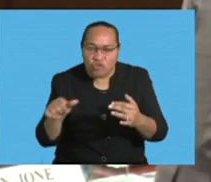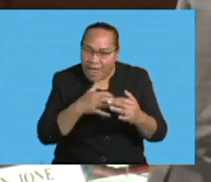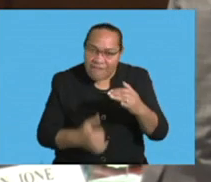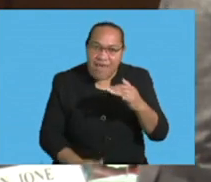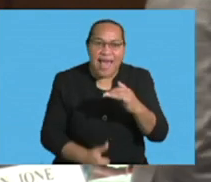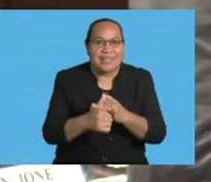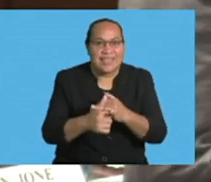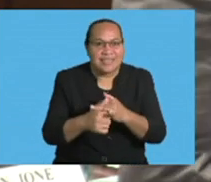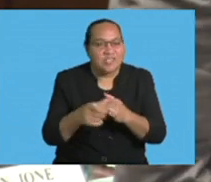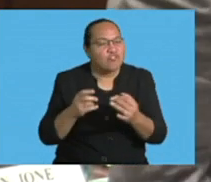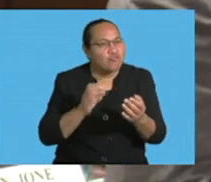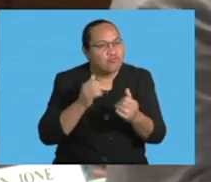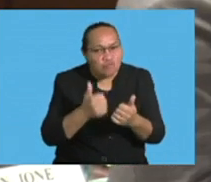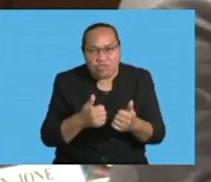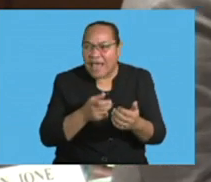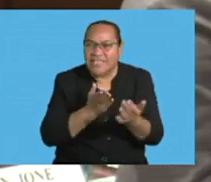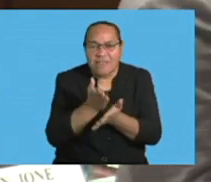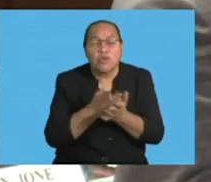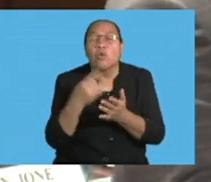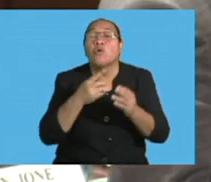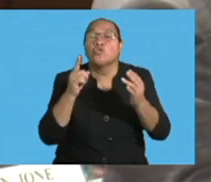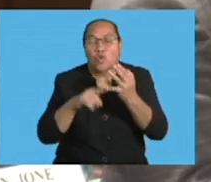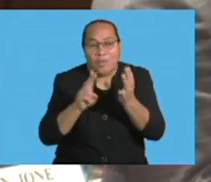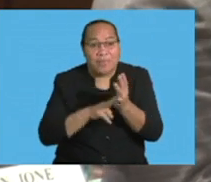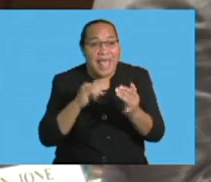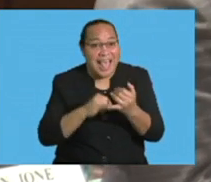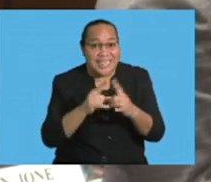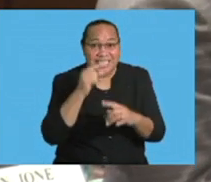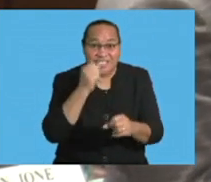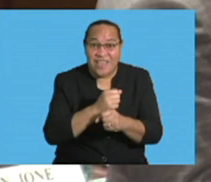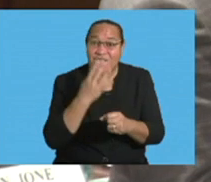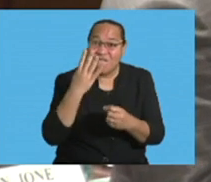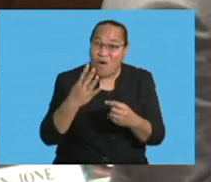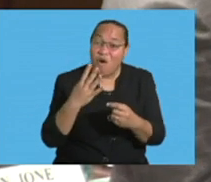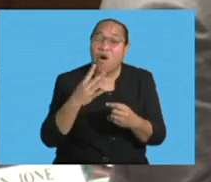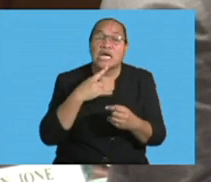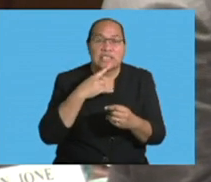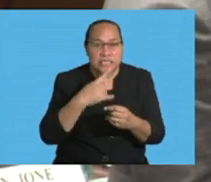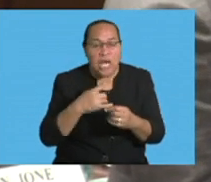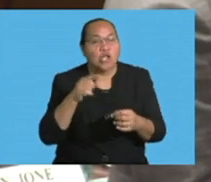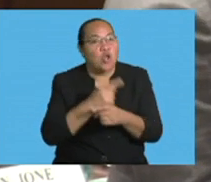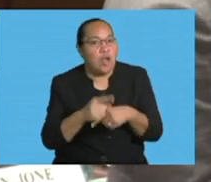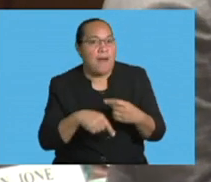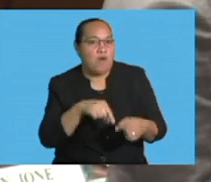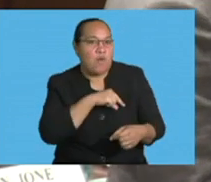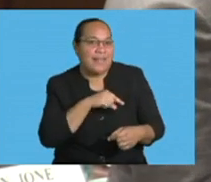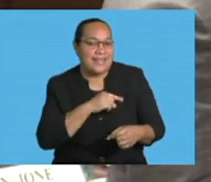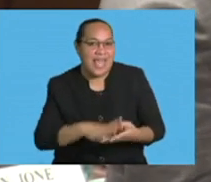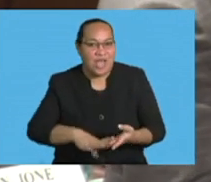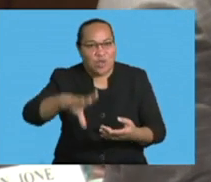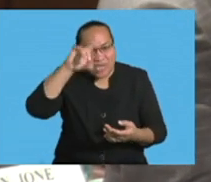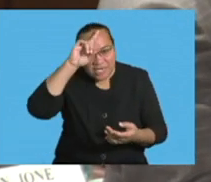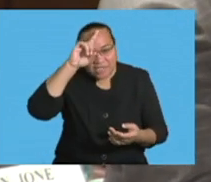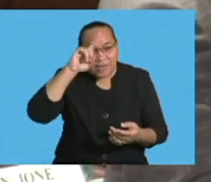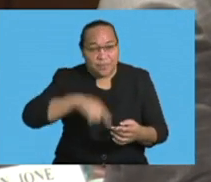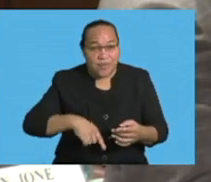1, as stated by the UN. SDG 4, Mr. Speaker, sir, talks about quality education. The global target